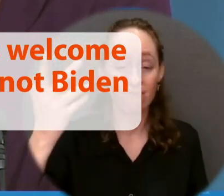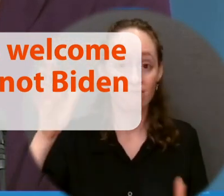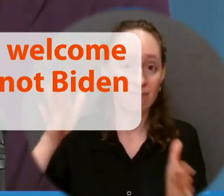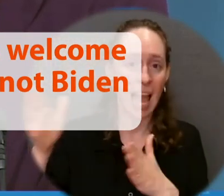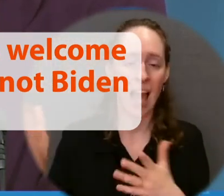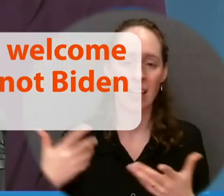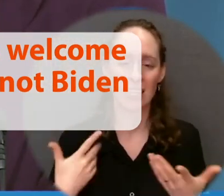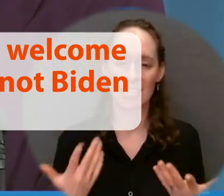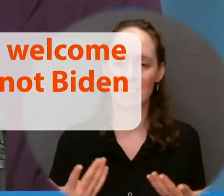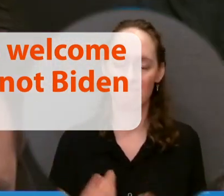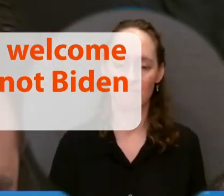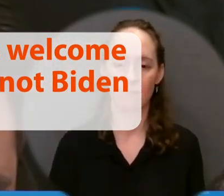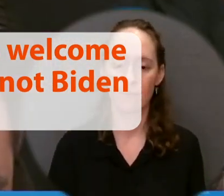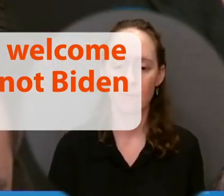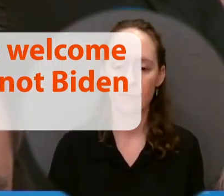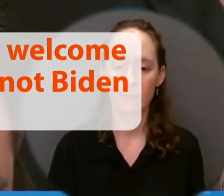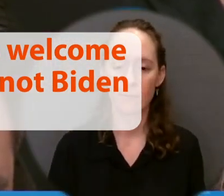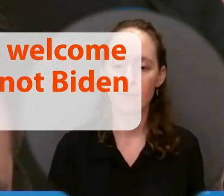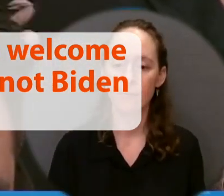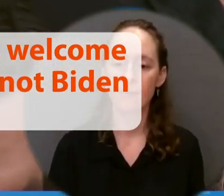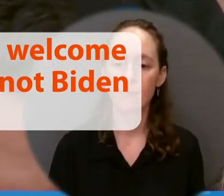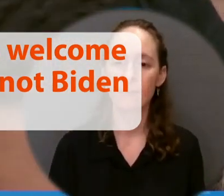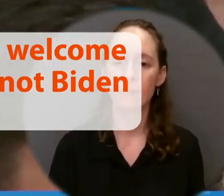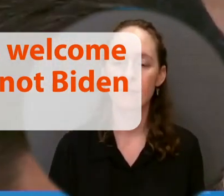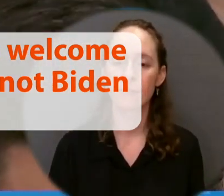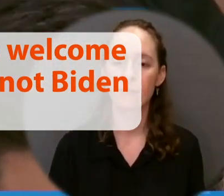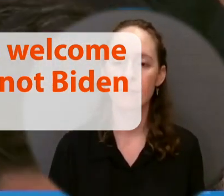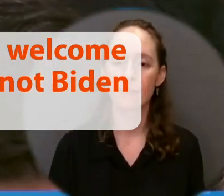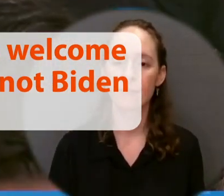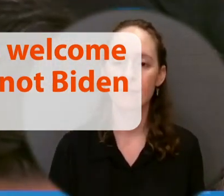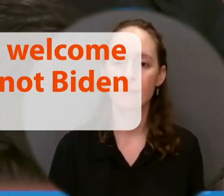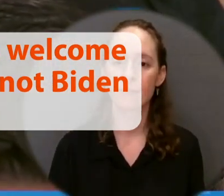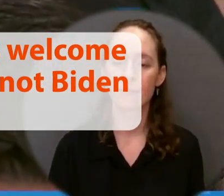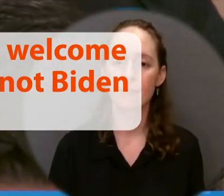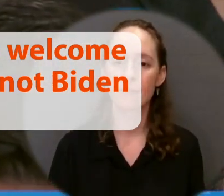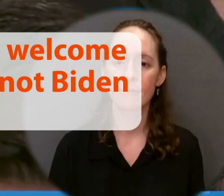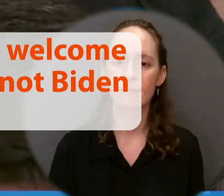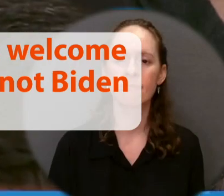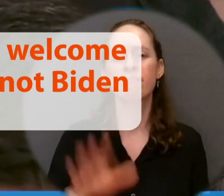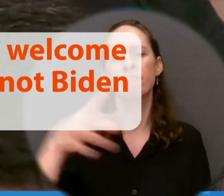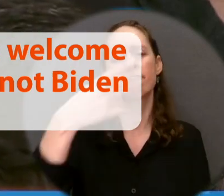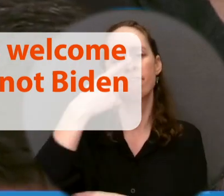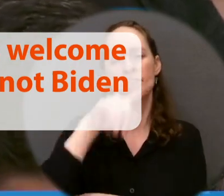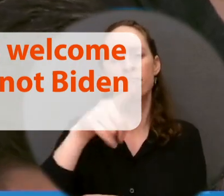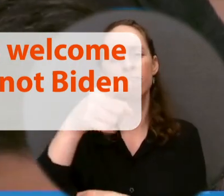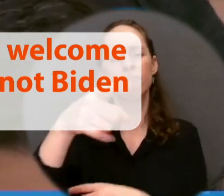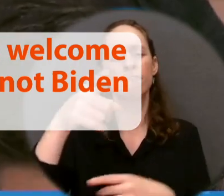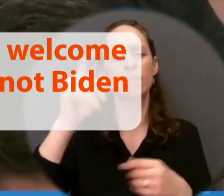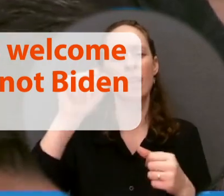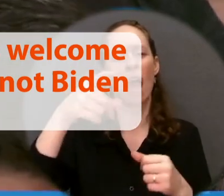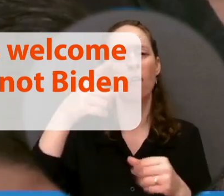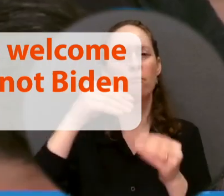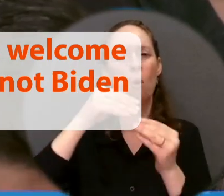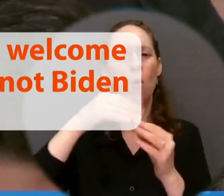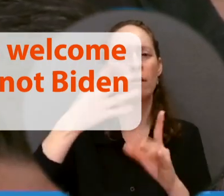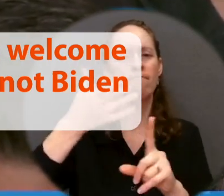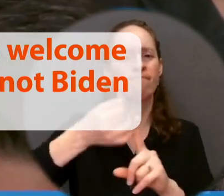Sorry. If I just could, just because I know it's important to everyone here and important to the public as well, can you explain the decision not to offer the public visibility on this